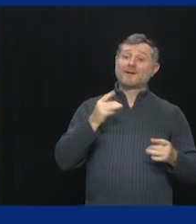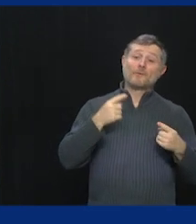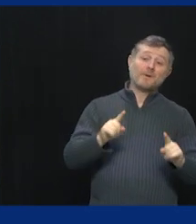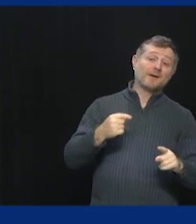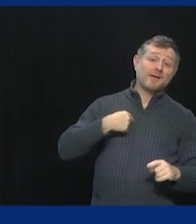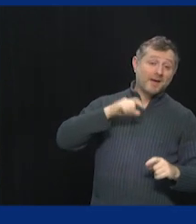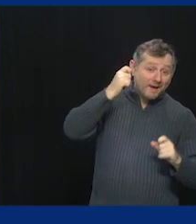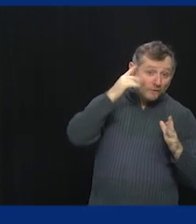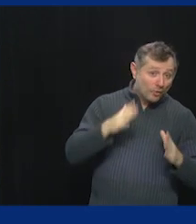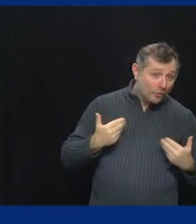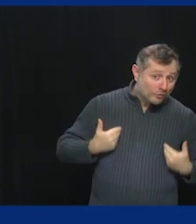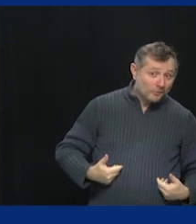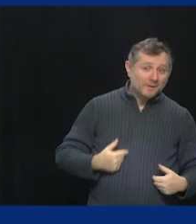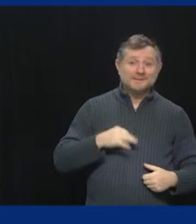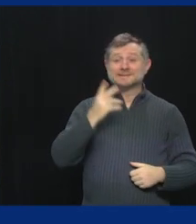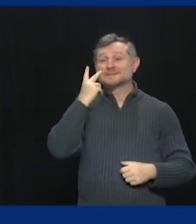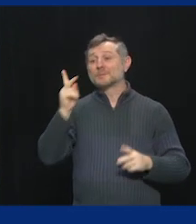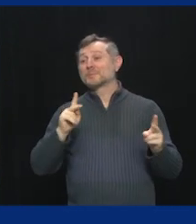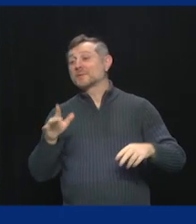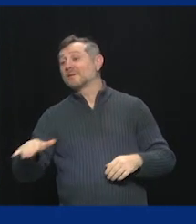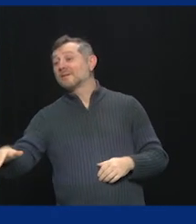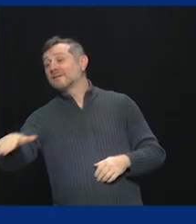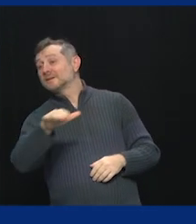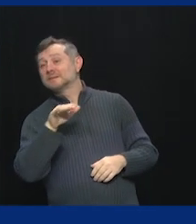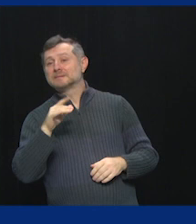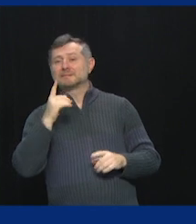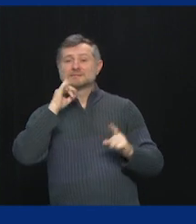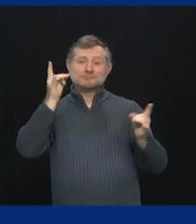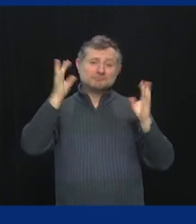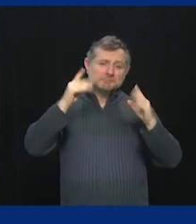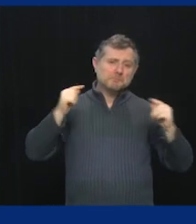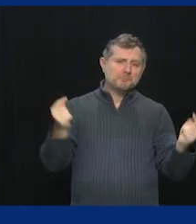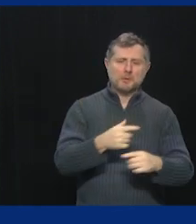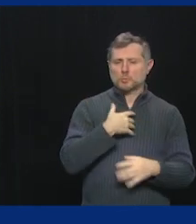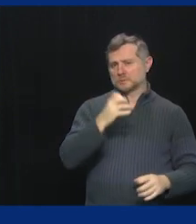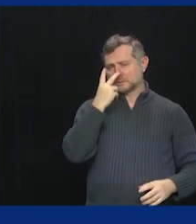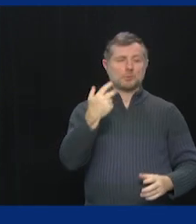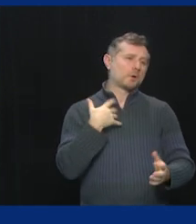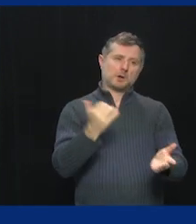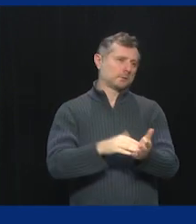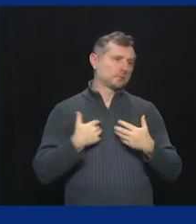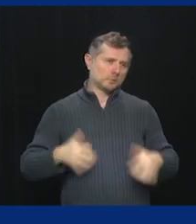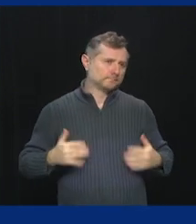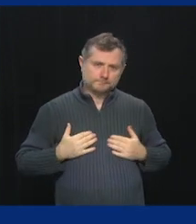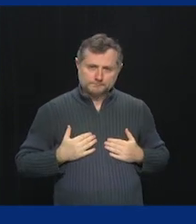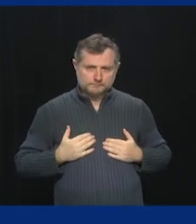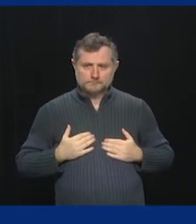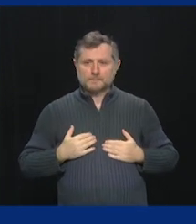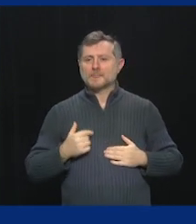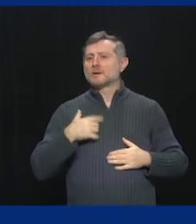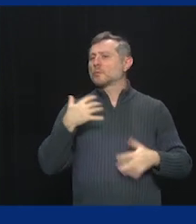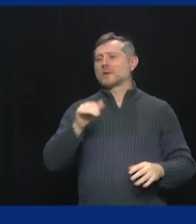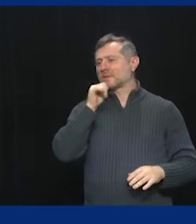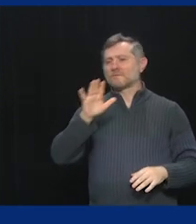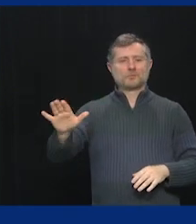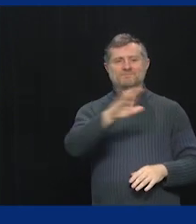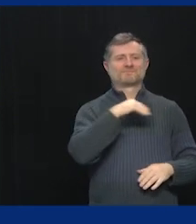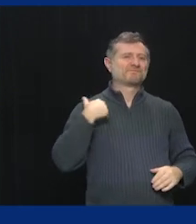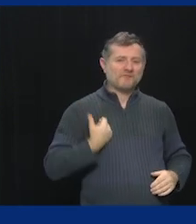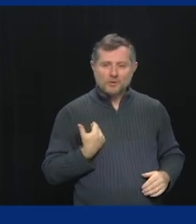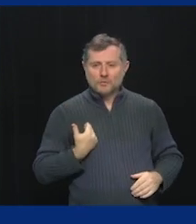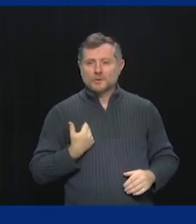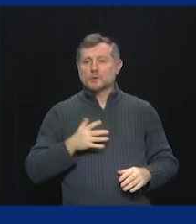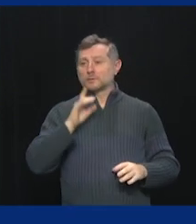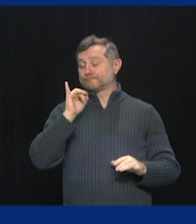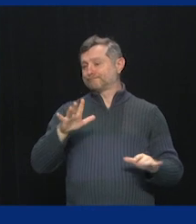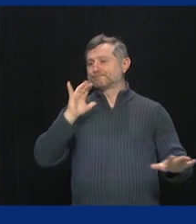see people in pain the way I did over the last few days. No one should ever have to experience that. It was not their fault. They were victims, and